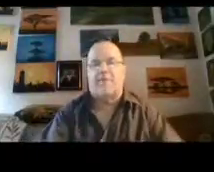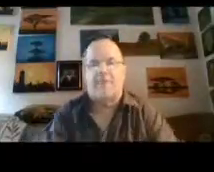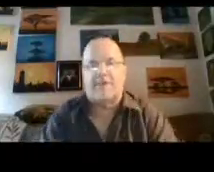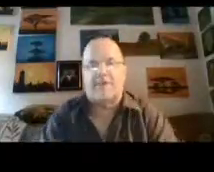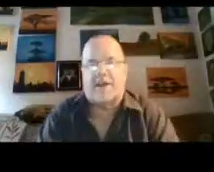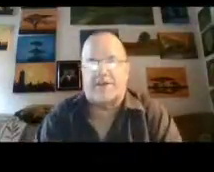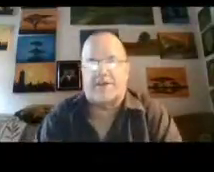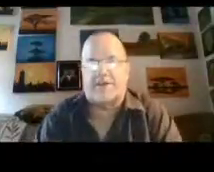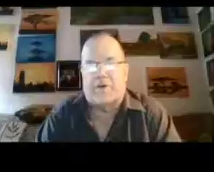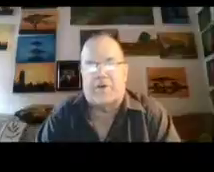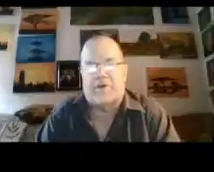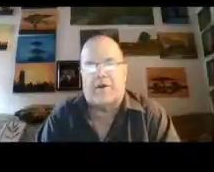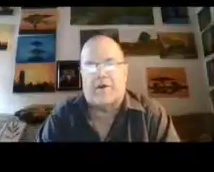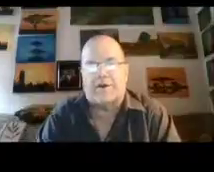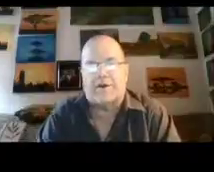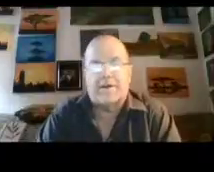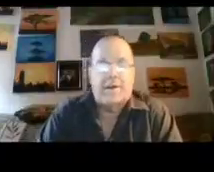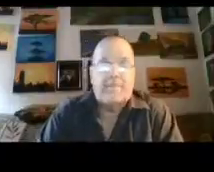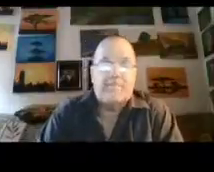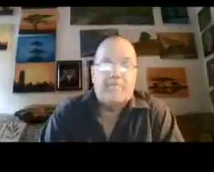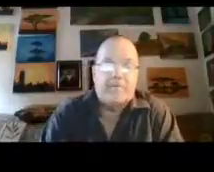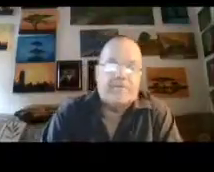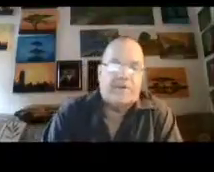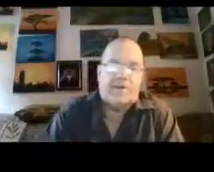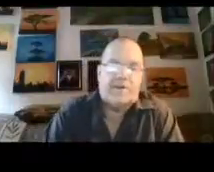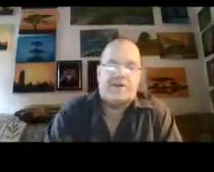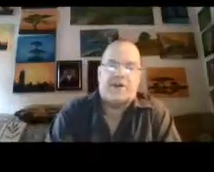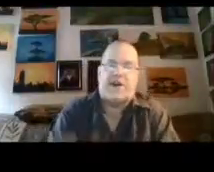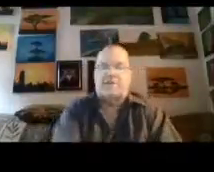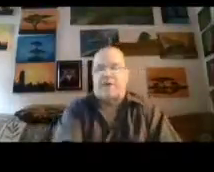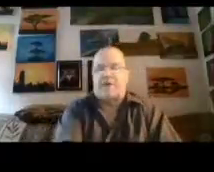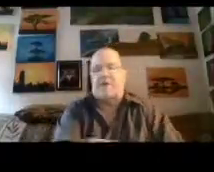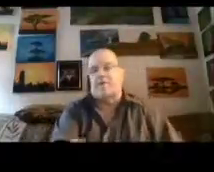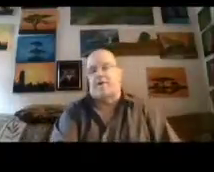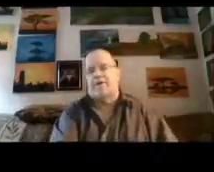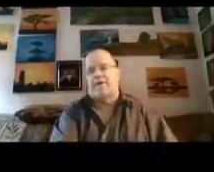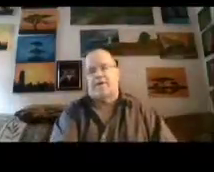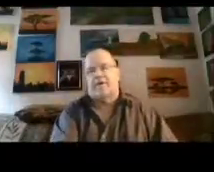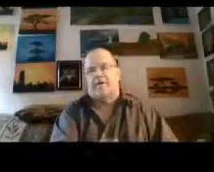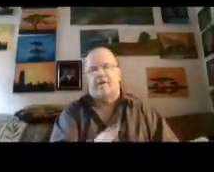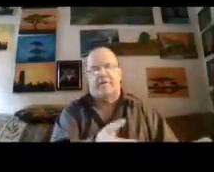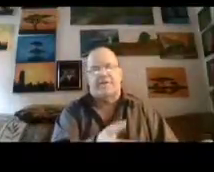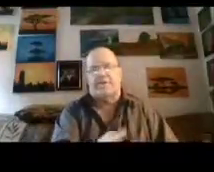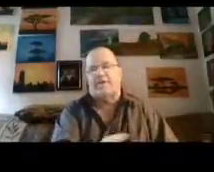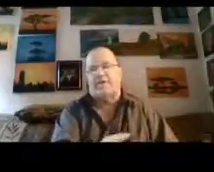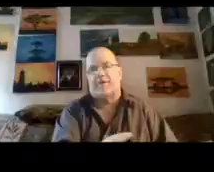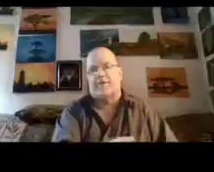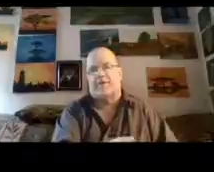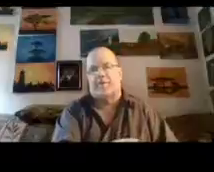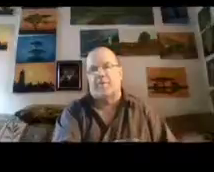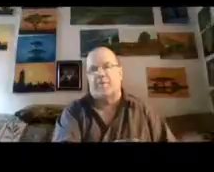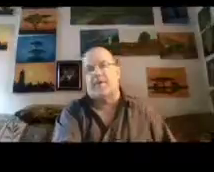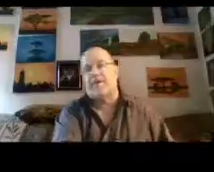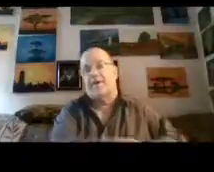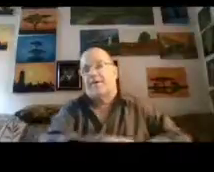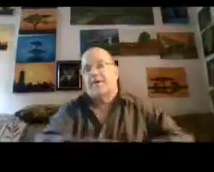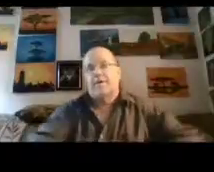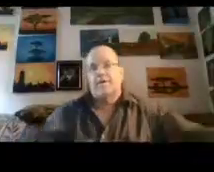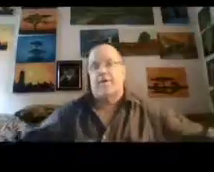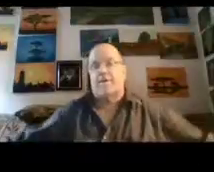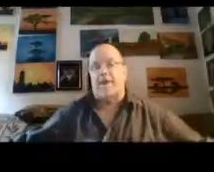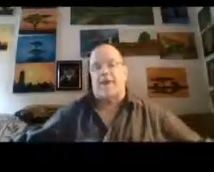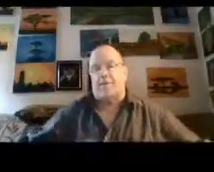memories get destroyed or lost. If you digitize them, have them on some other form of media, you